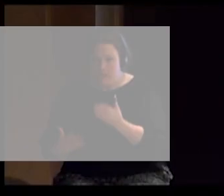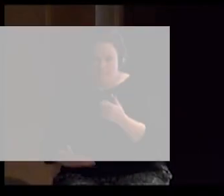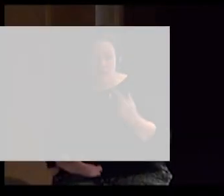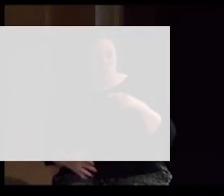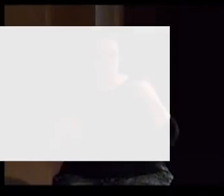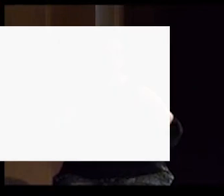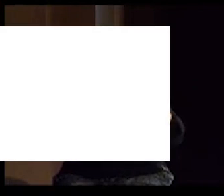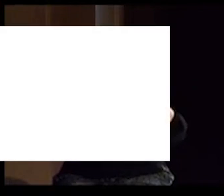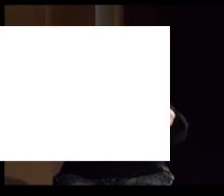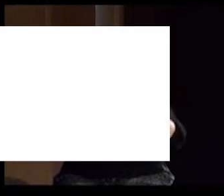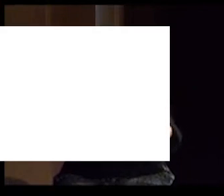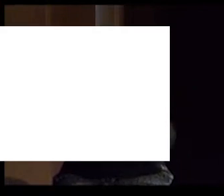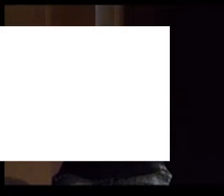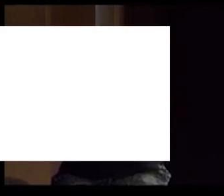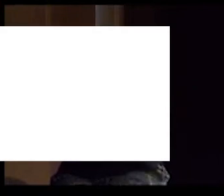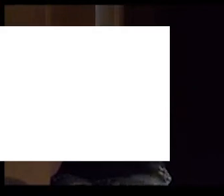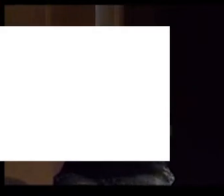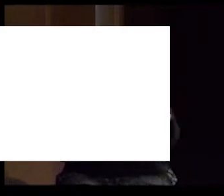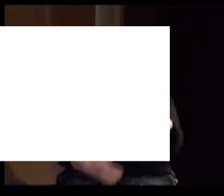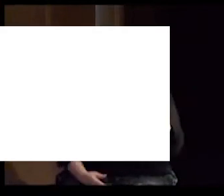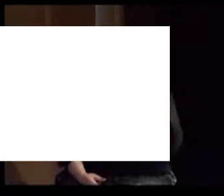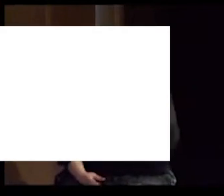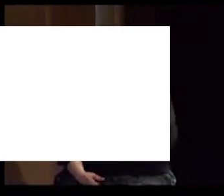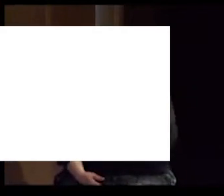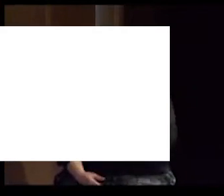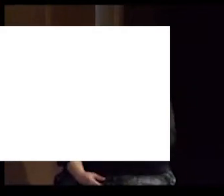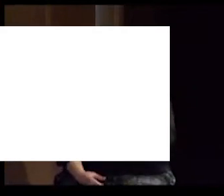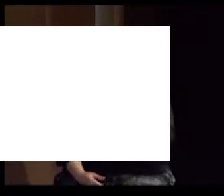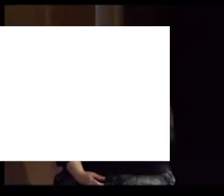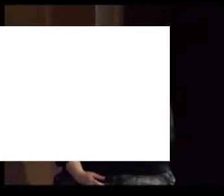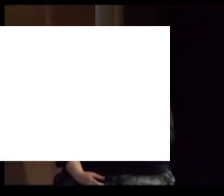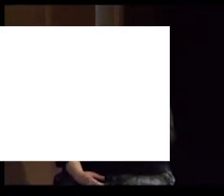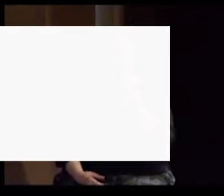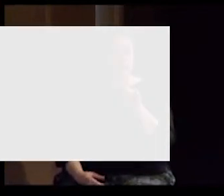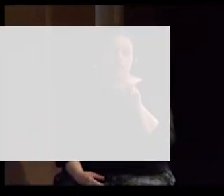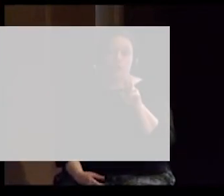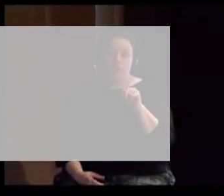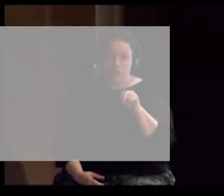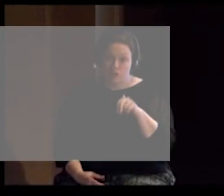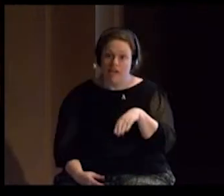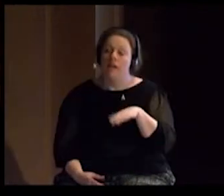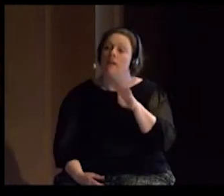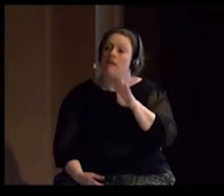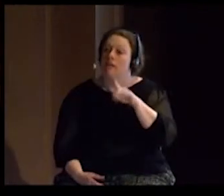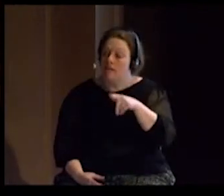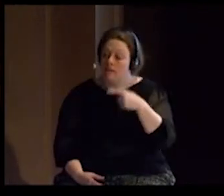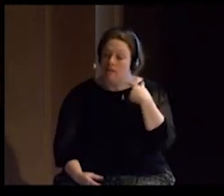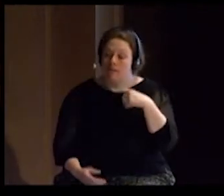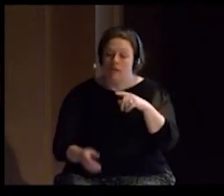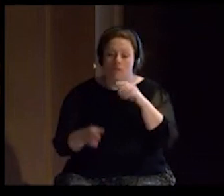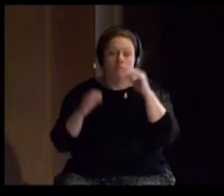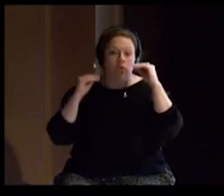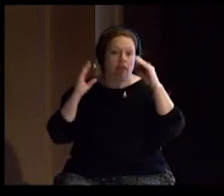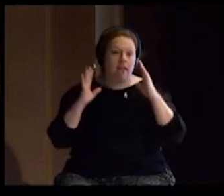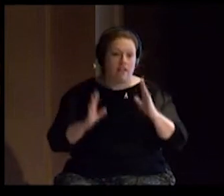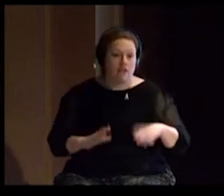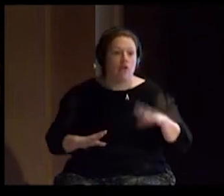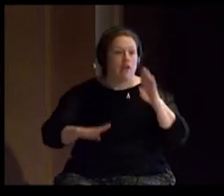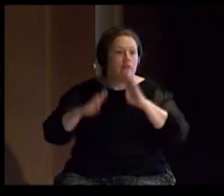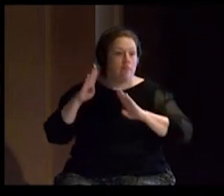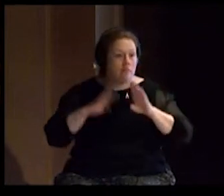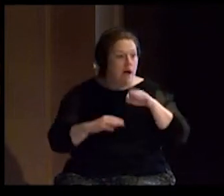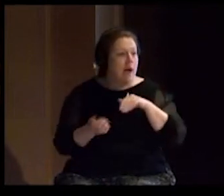Our next speaker is Dr. Bastian Bentlage. Bastian is an associate professor of bioinformatics at the University of